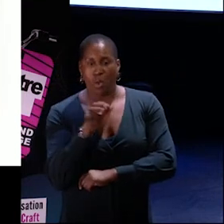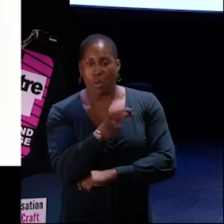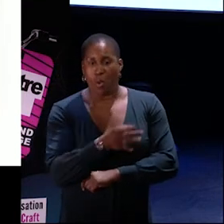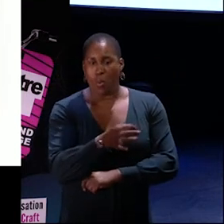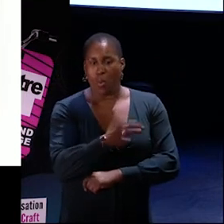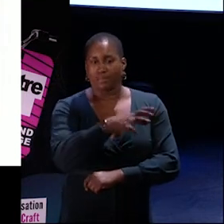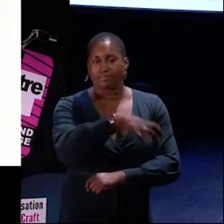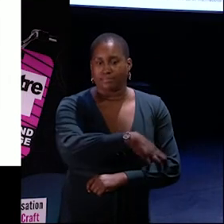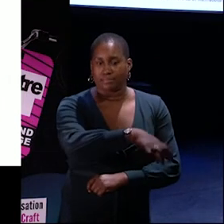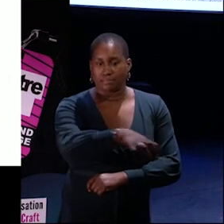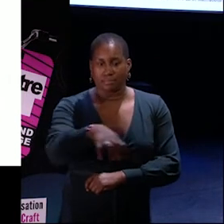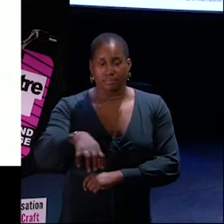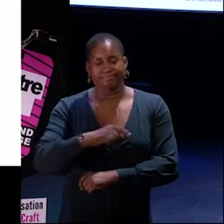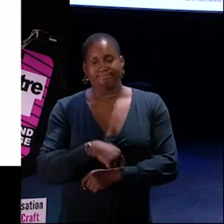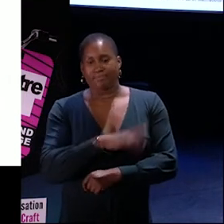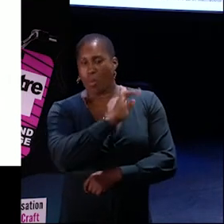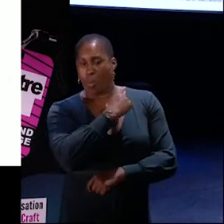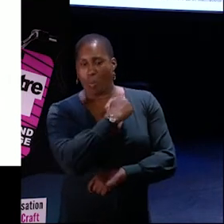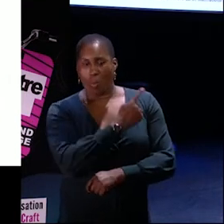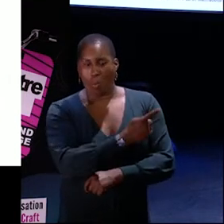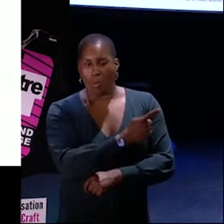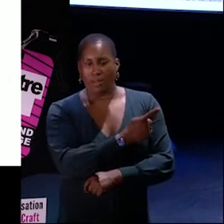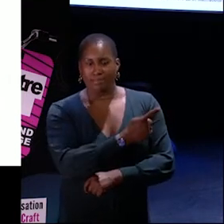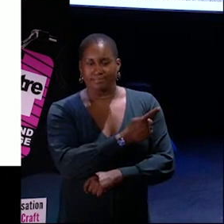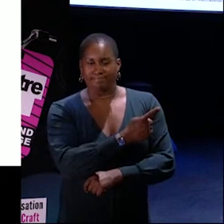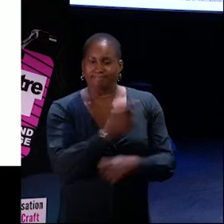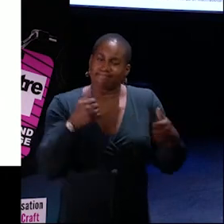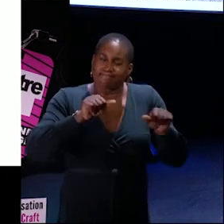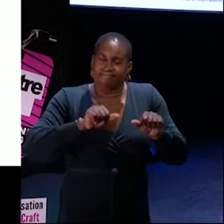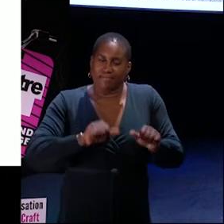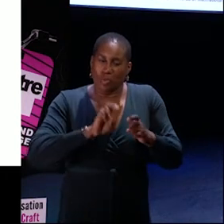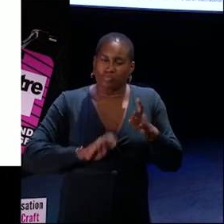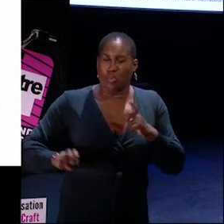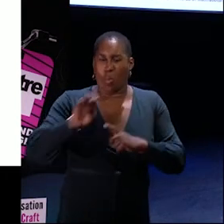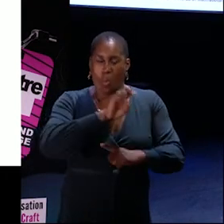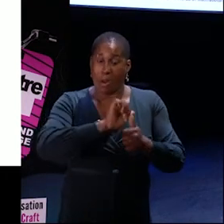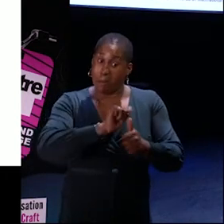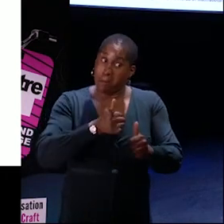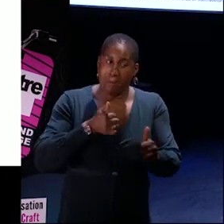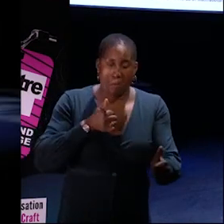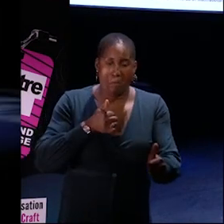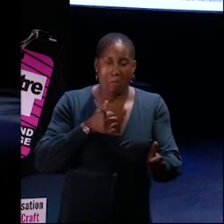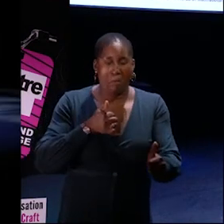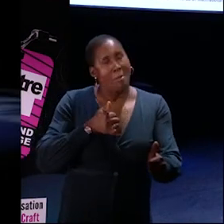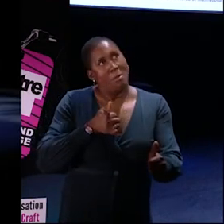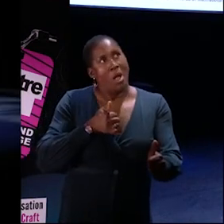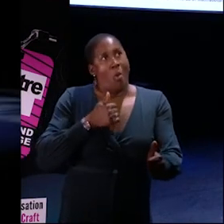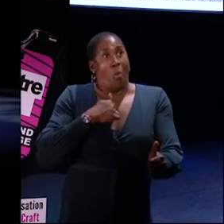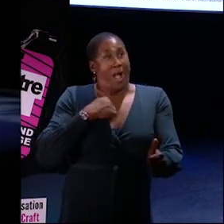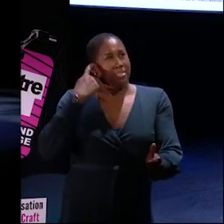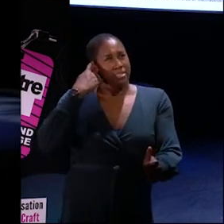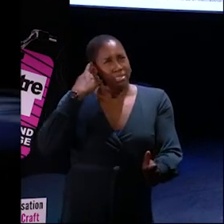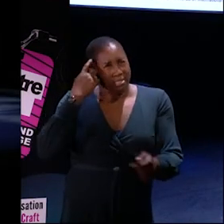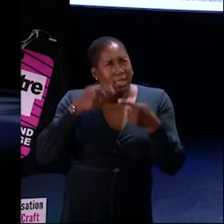So all of this is to sort of say, as a small scale touring company, the things that I think about